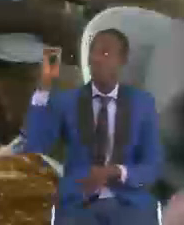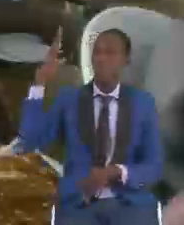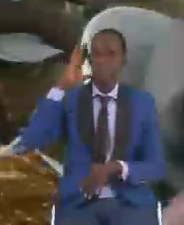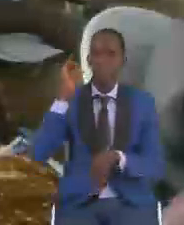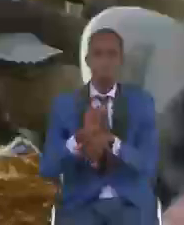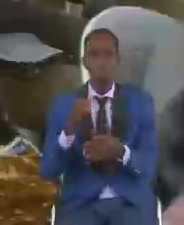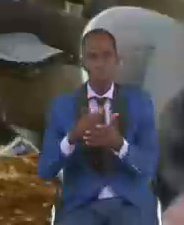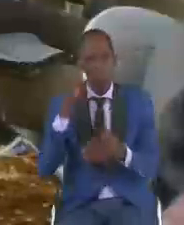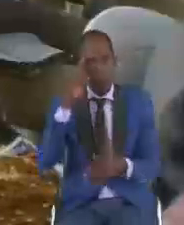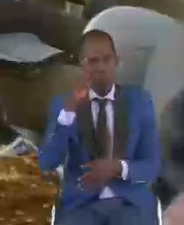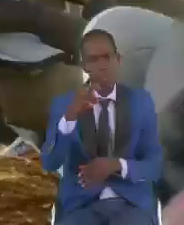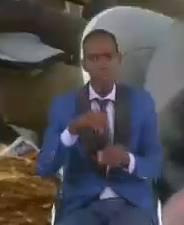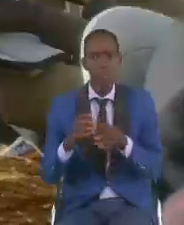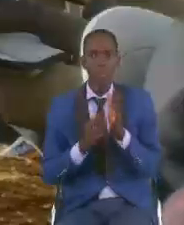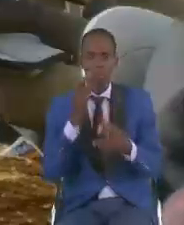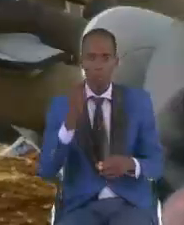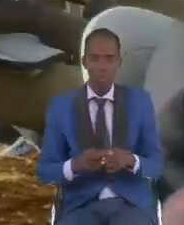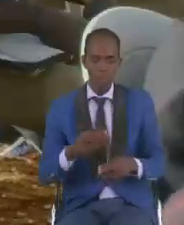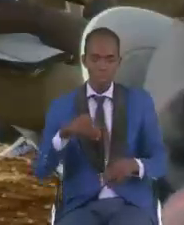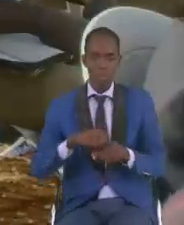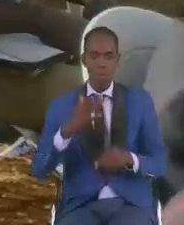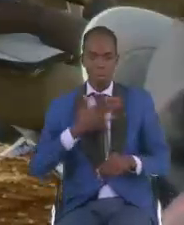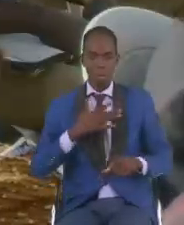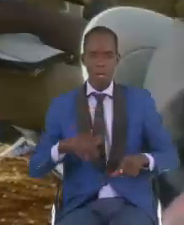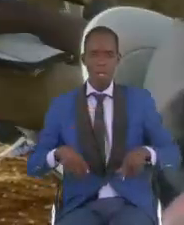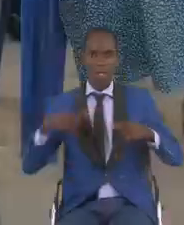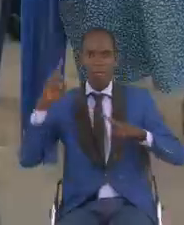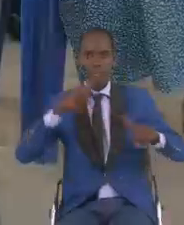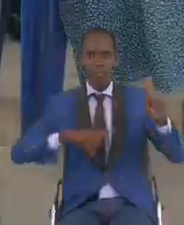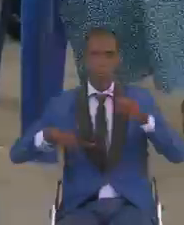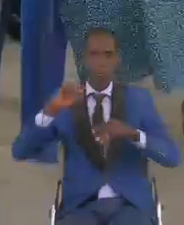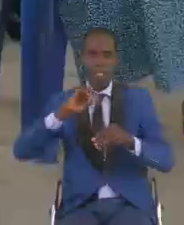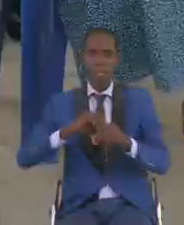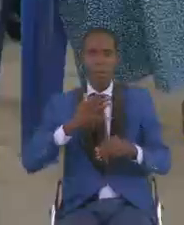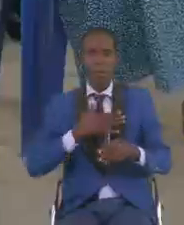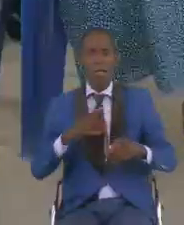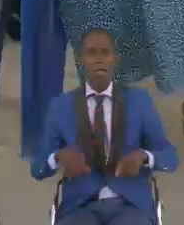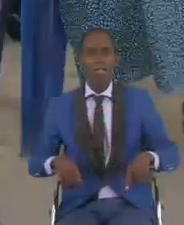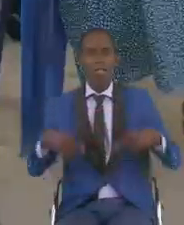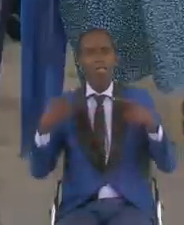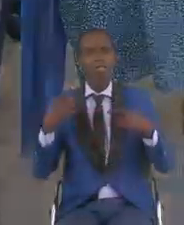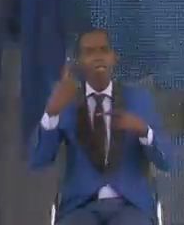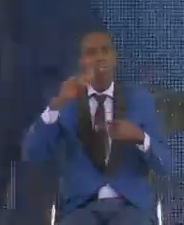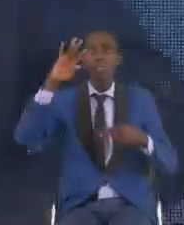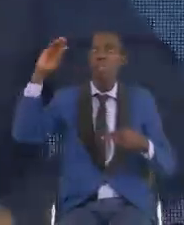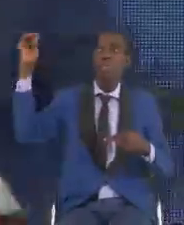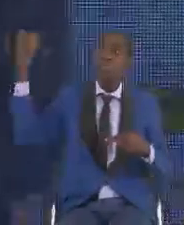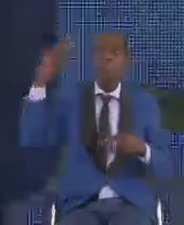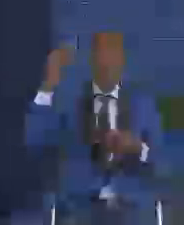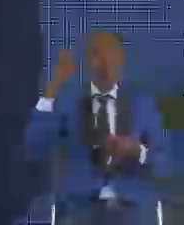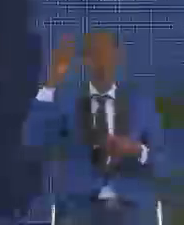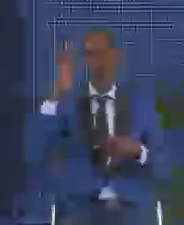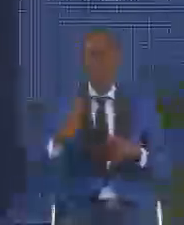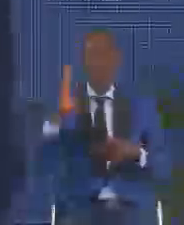life. In my life. In my life, the grace of God will